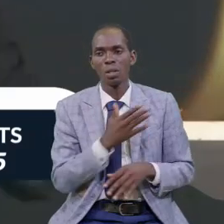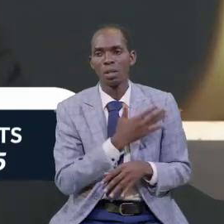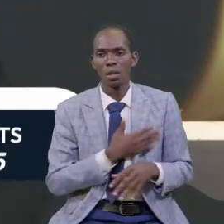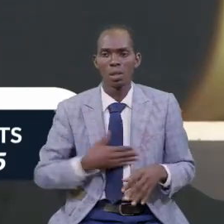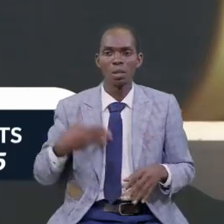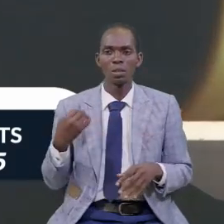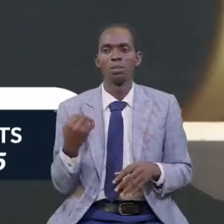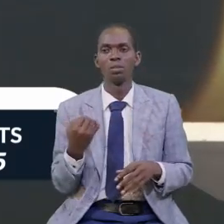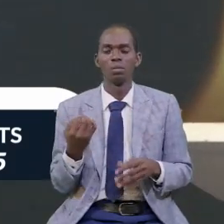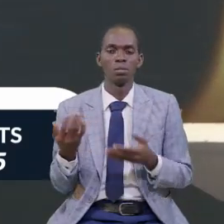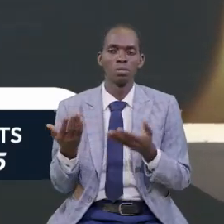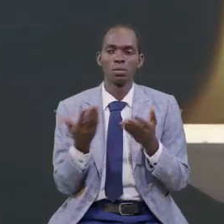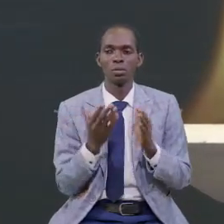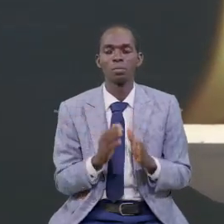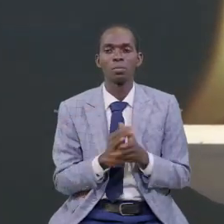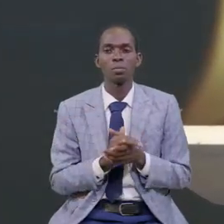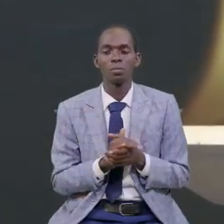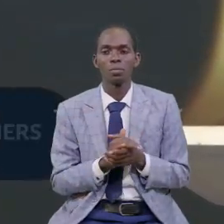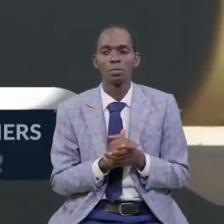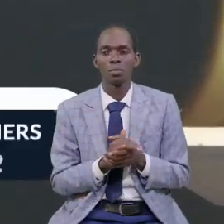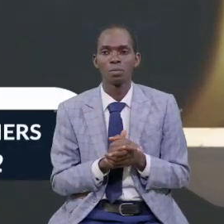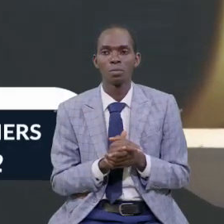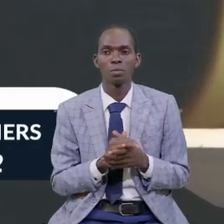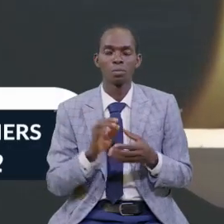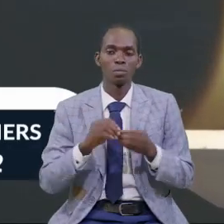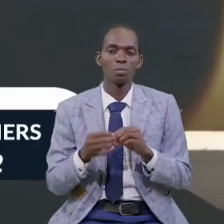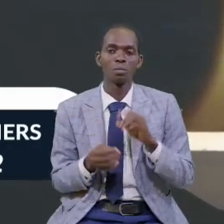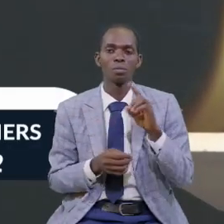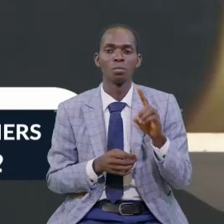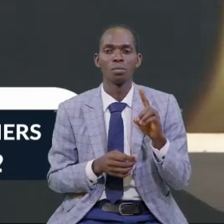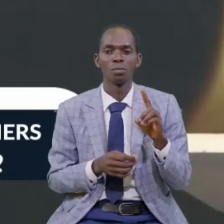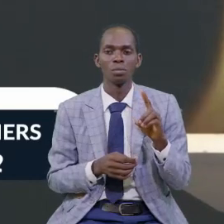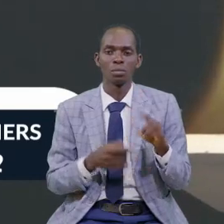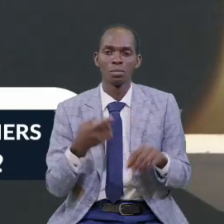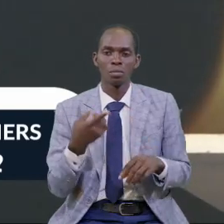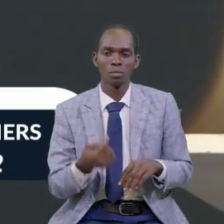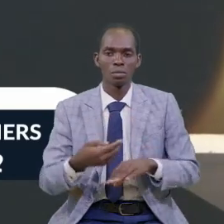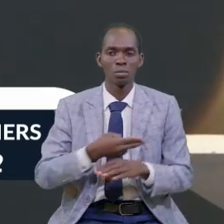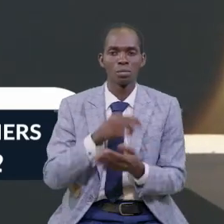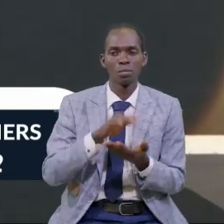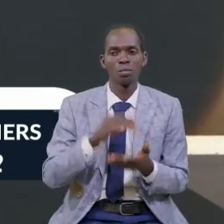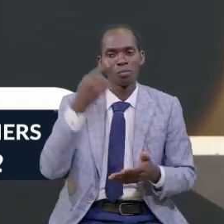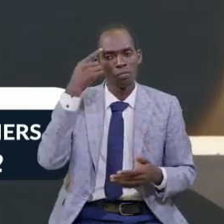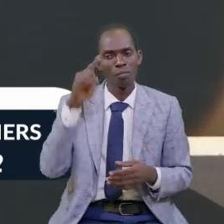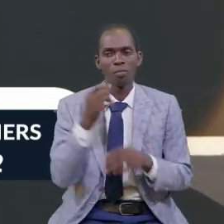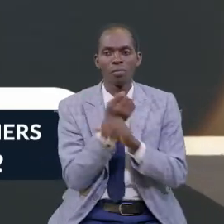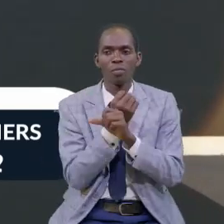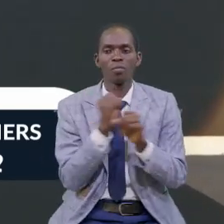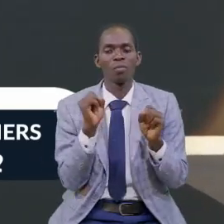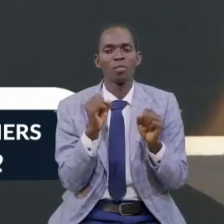citizens, look at number one. Number one, the Lamb for salvation for